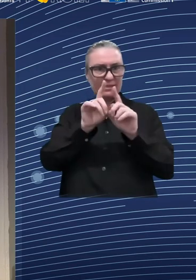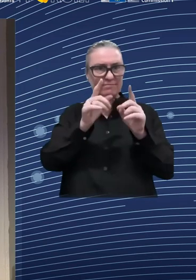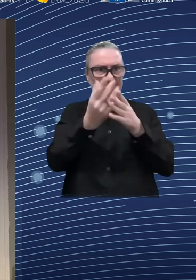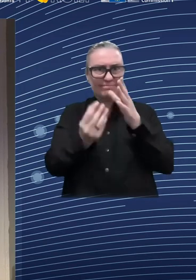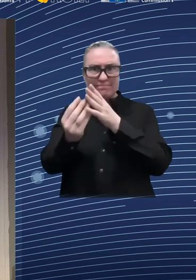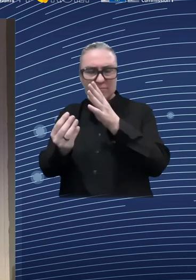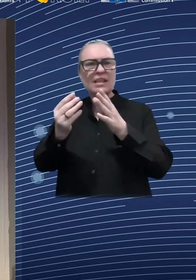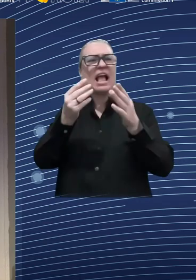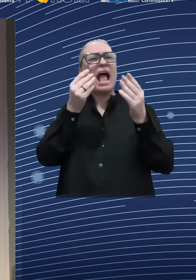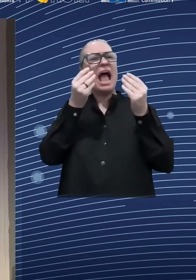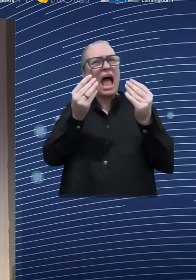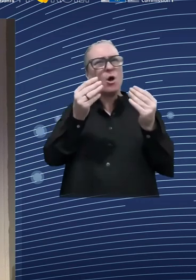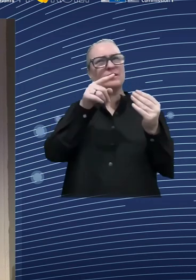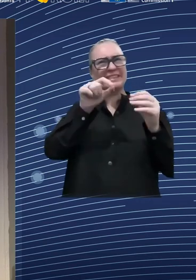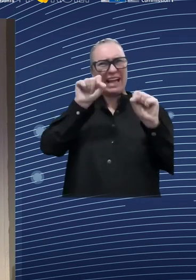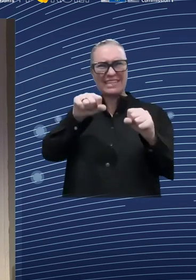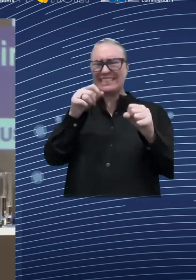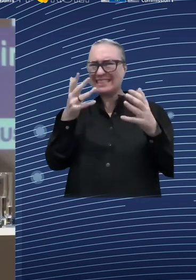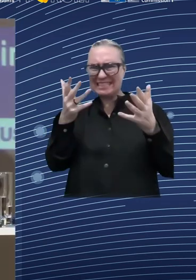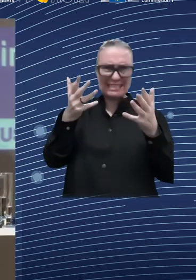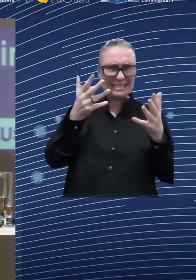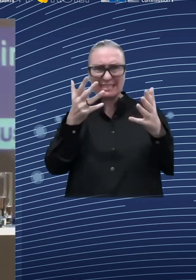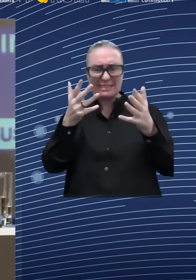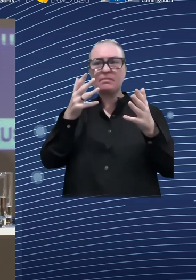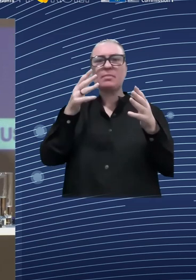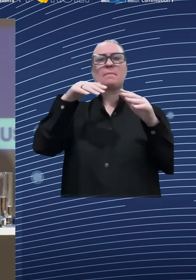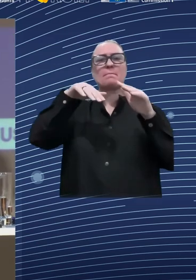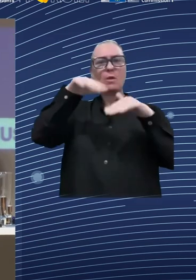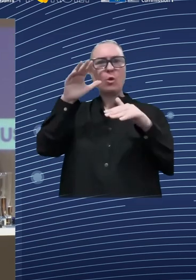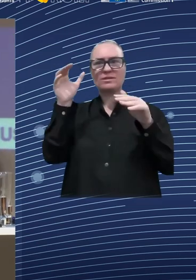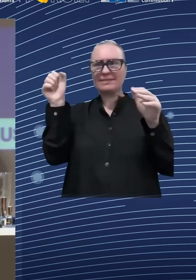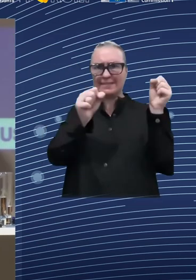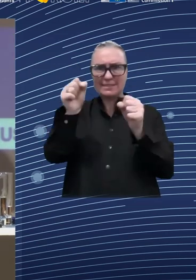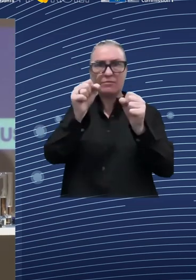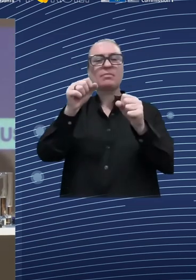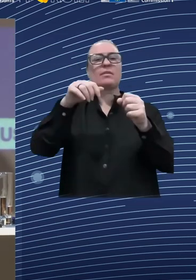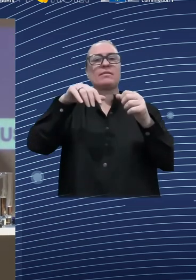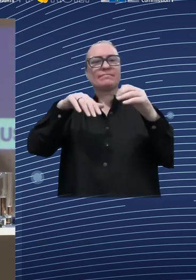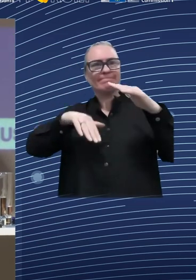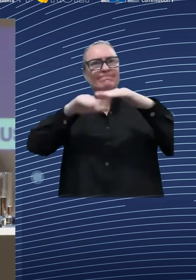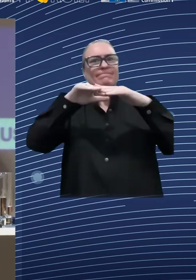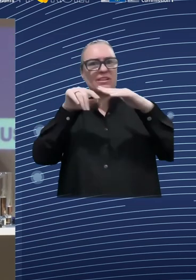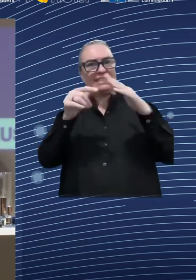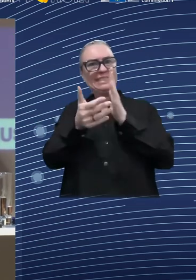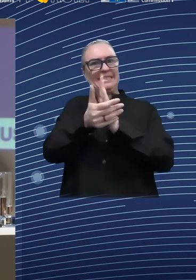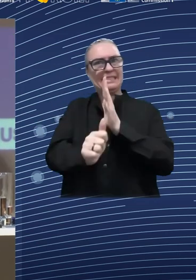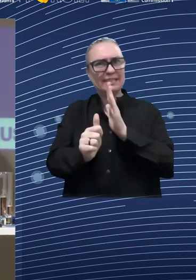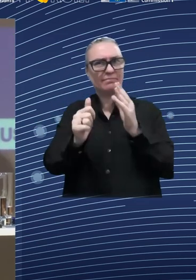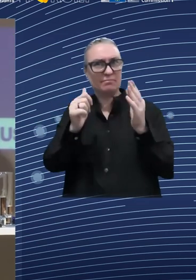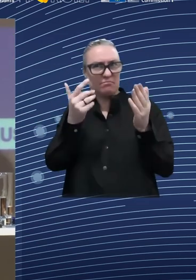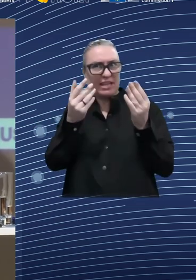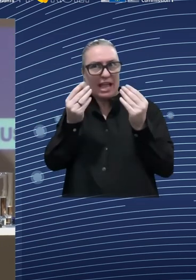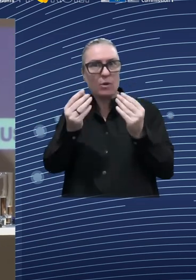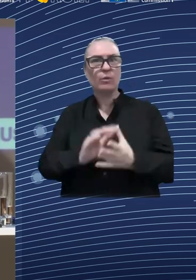do we... Sure. I mean, this is really where I was aiming to go as we start to close out. Essentially,